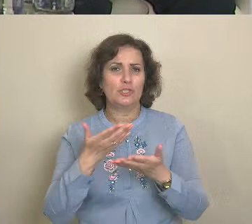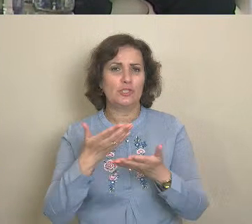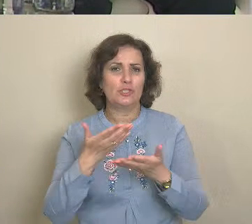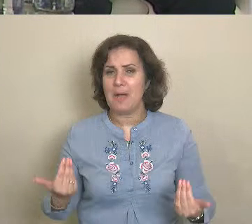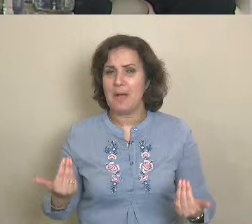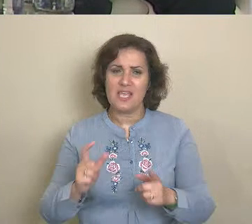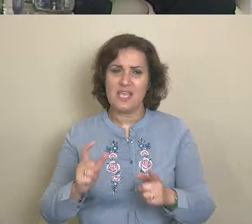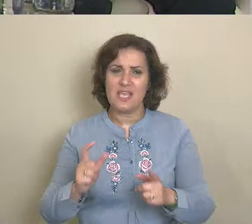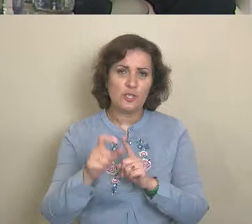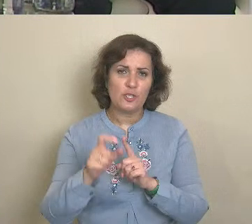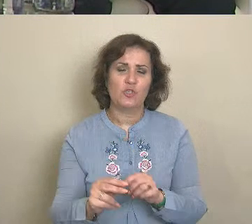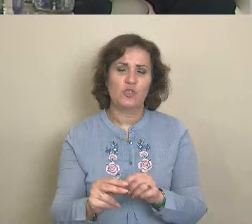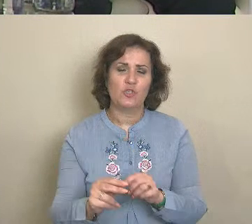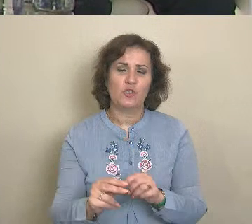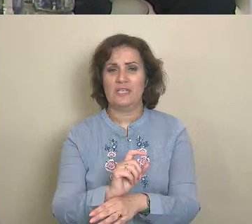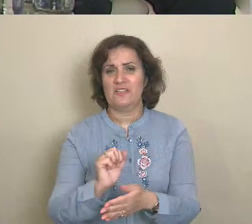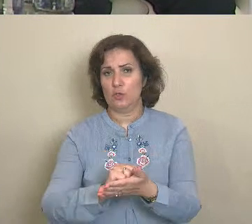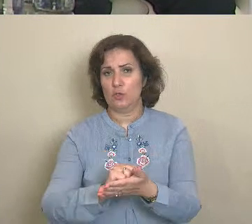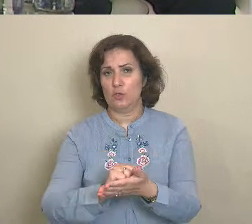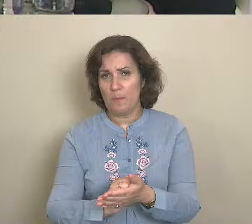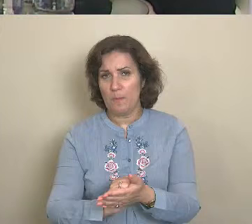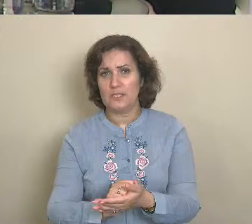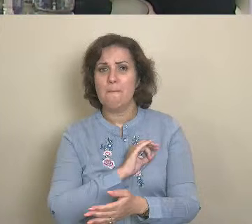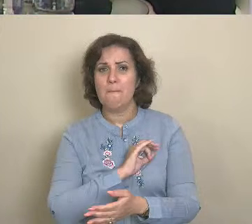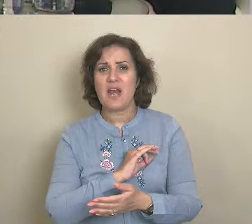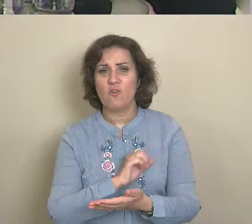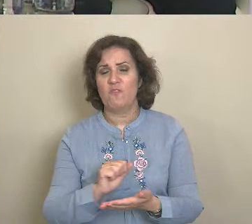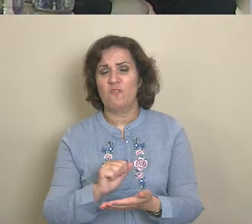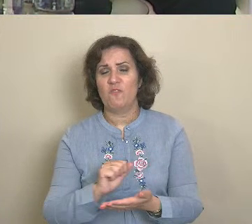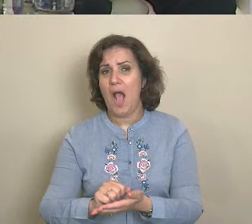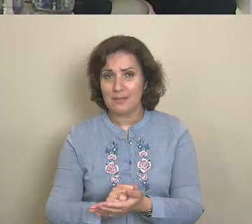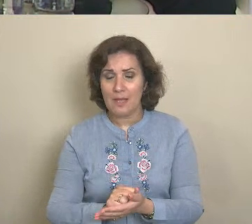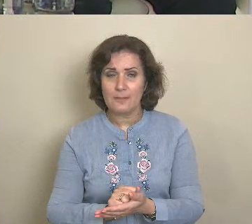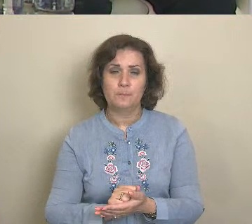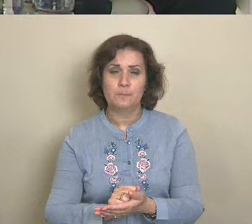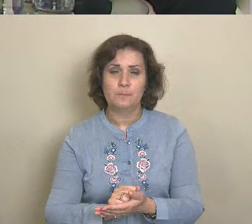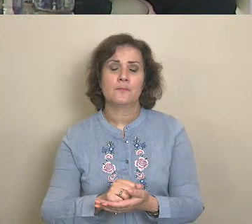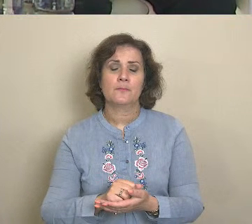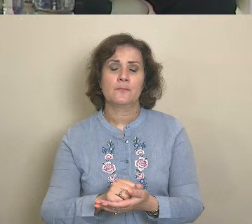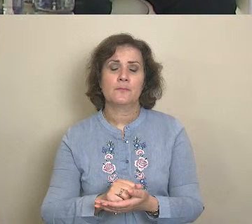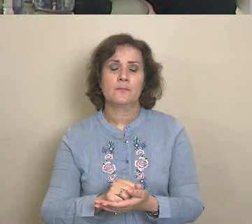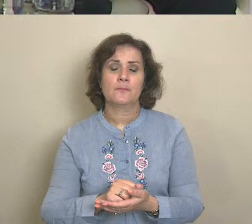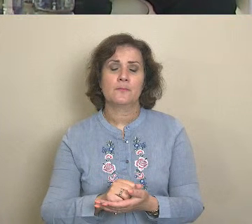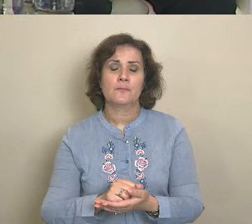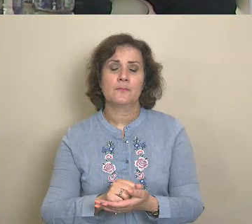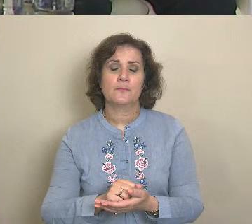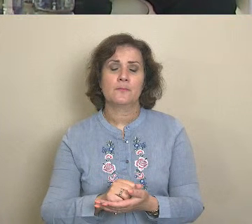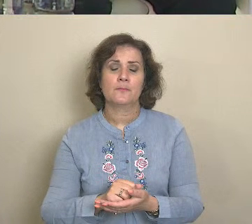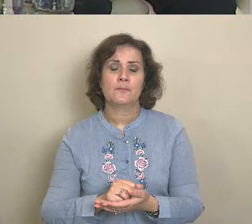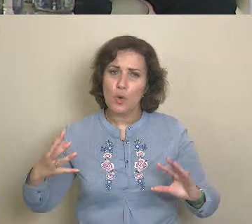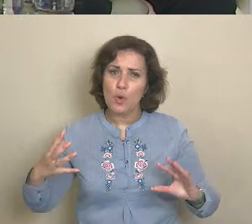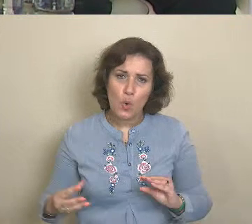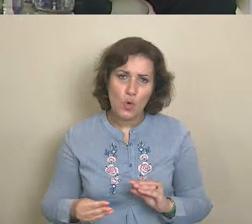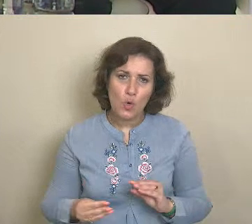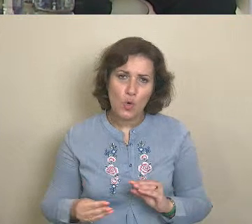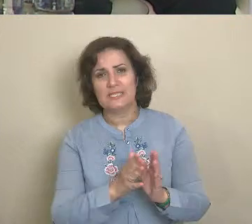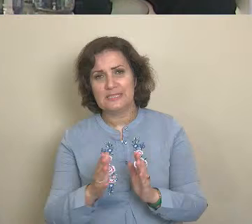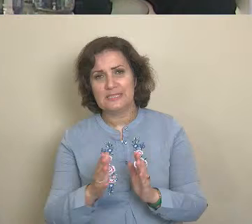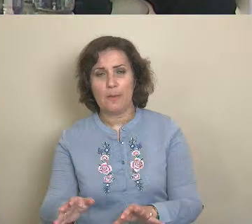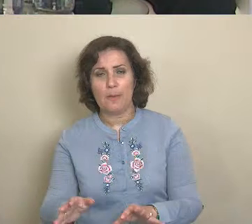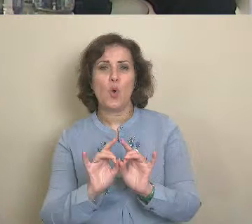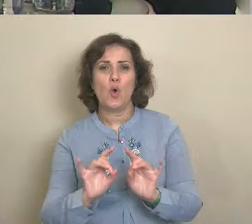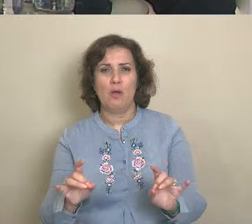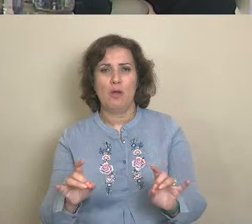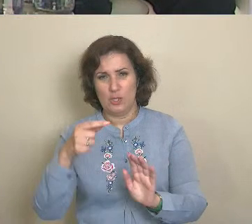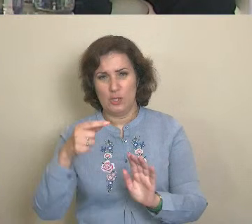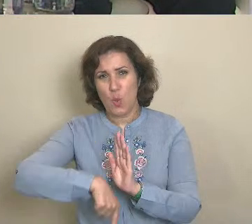see the examples when the law doesn't provide a clear answer to a very important question.